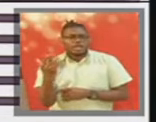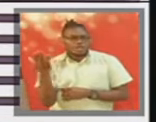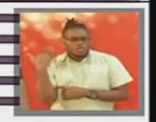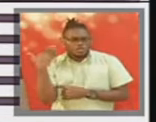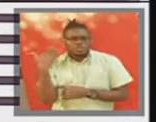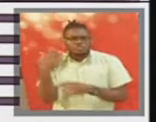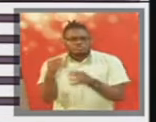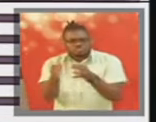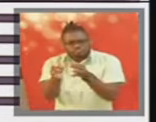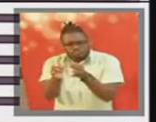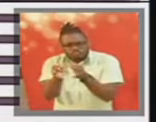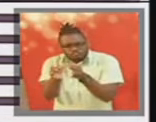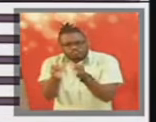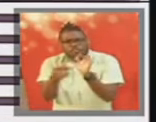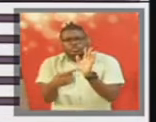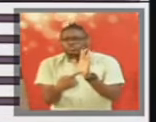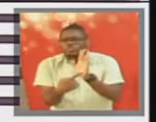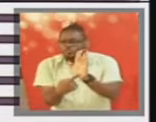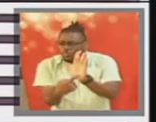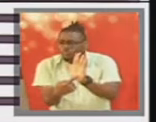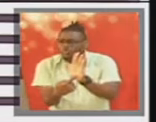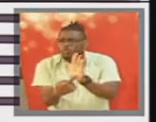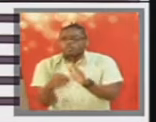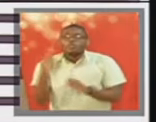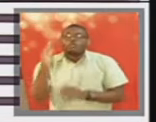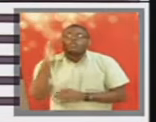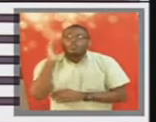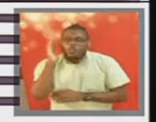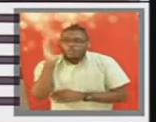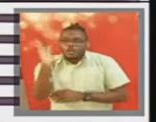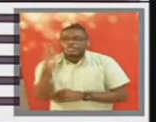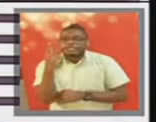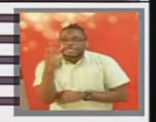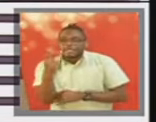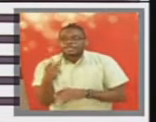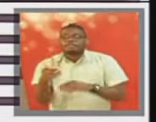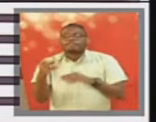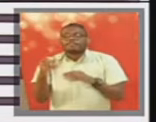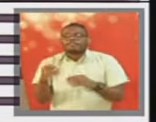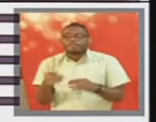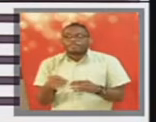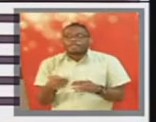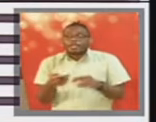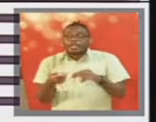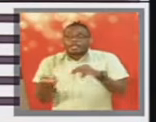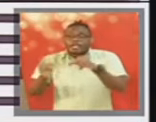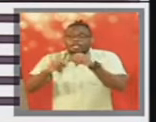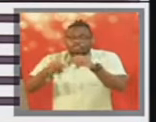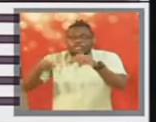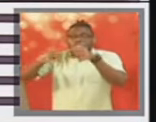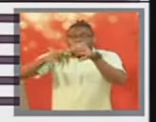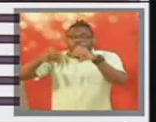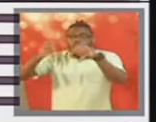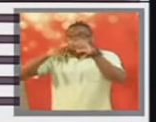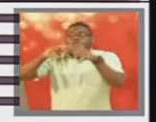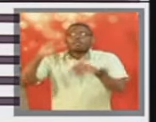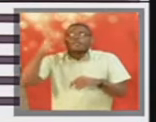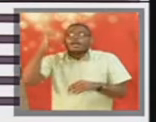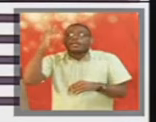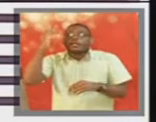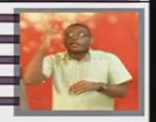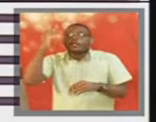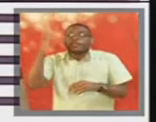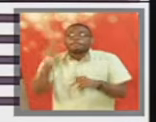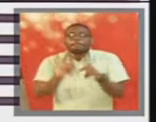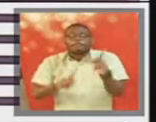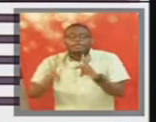projected that we would see an increase, a rapid increase, in the number of cases because of the behaviors prior